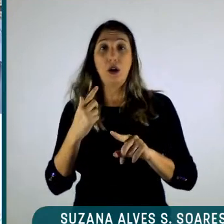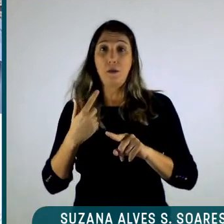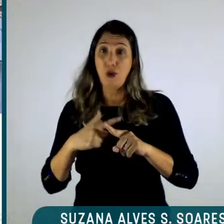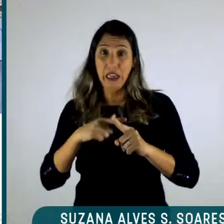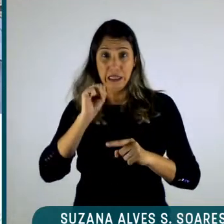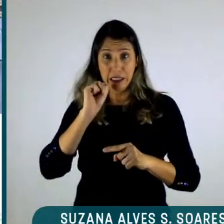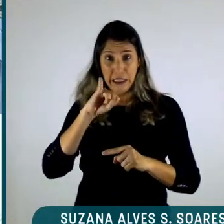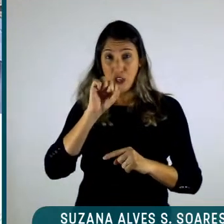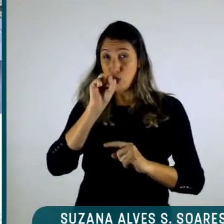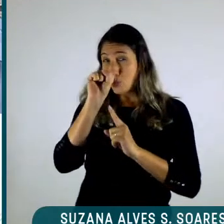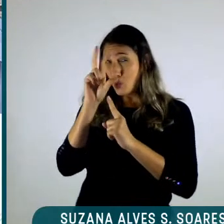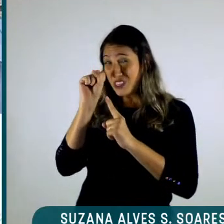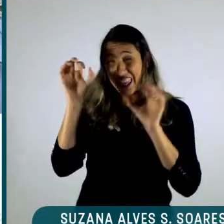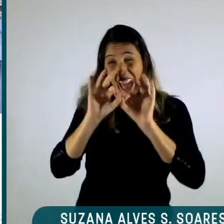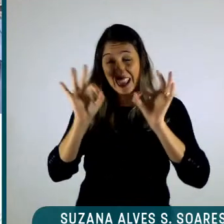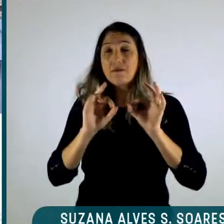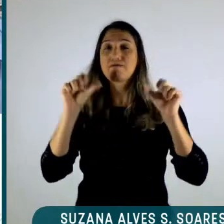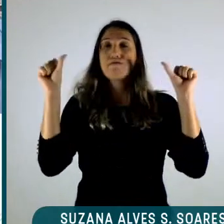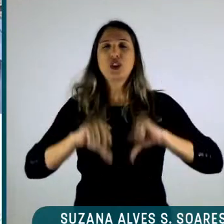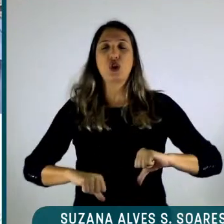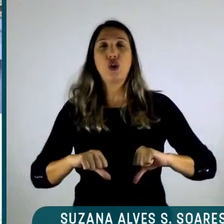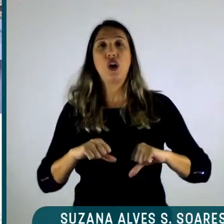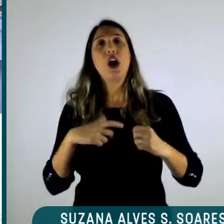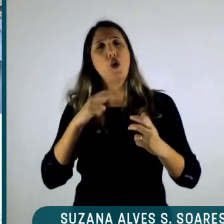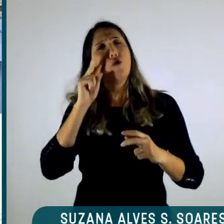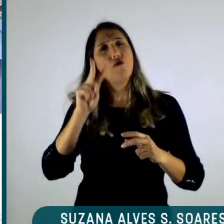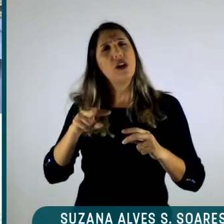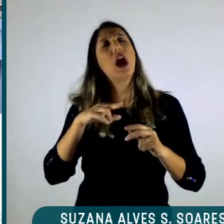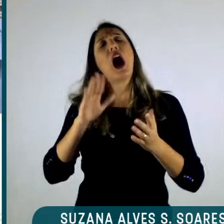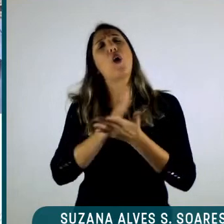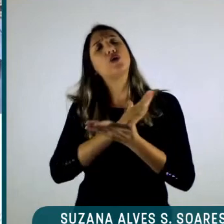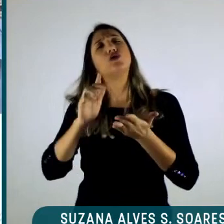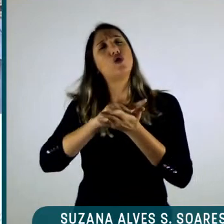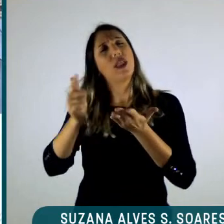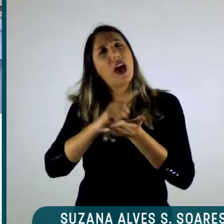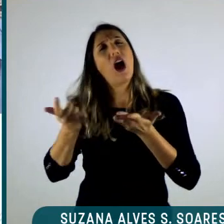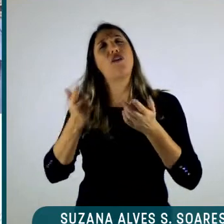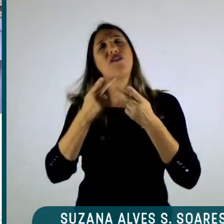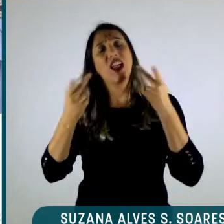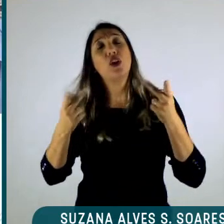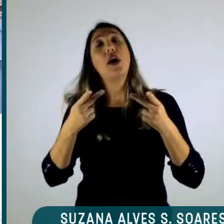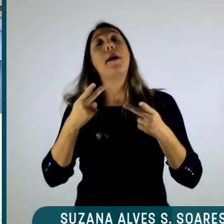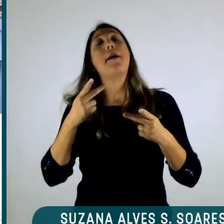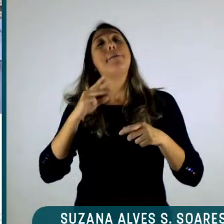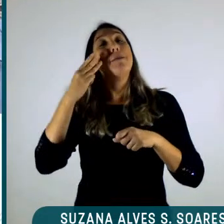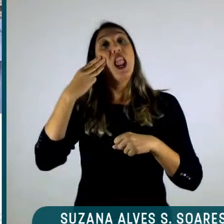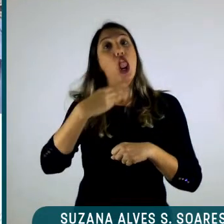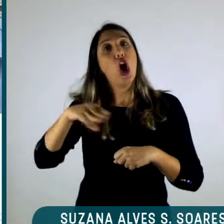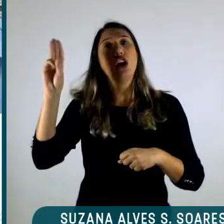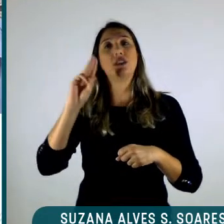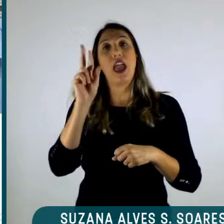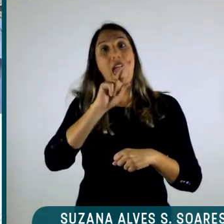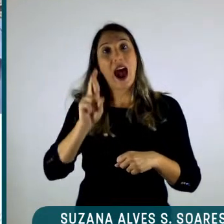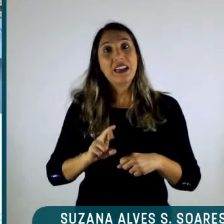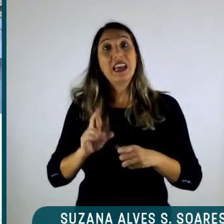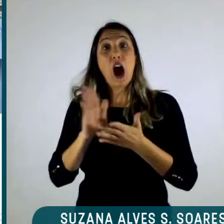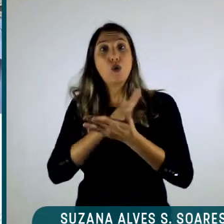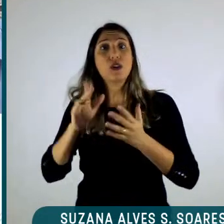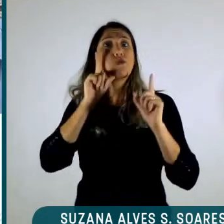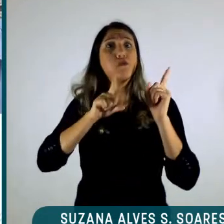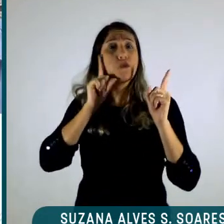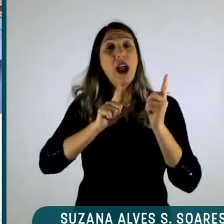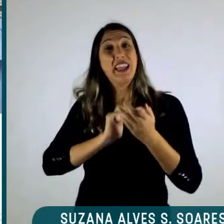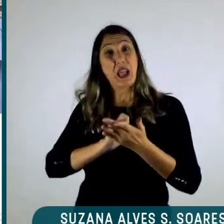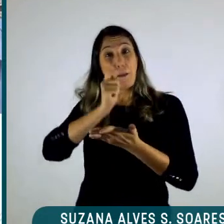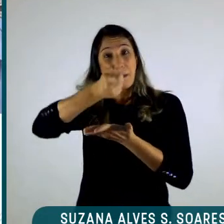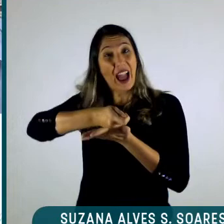care towards the population in need. I recently read some news saying that some Americans,